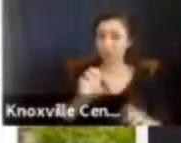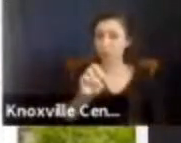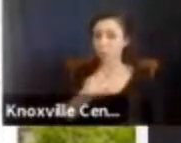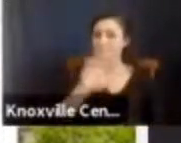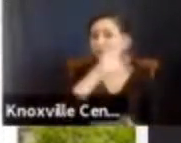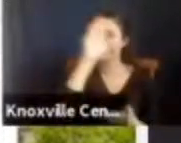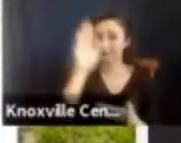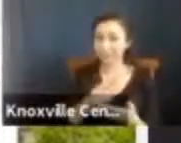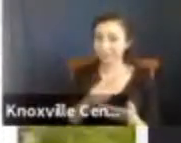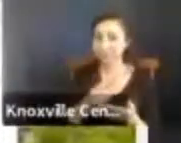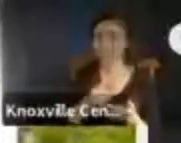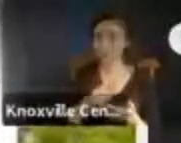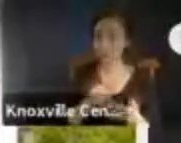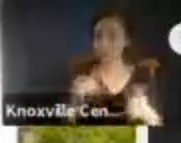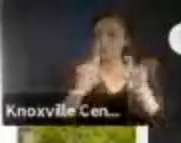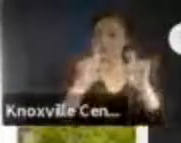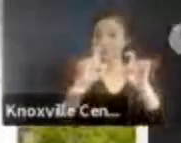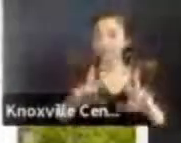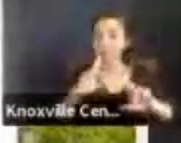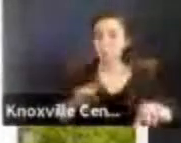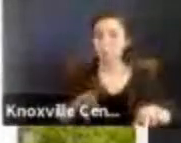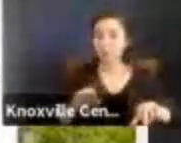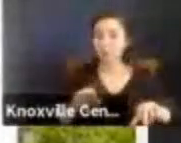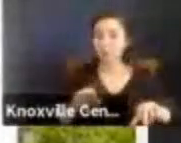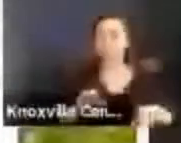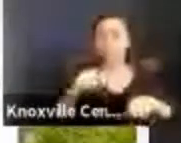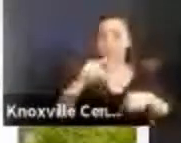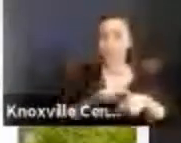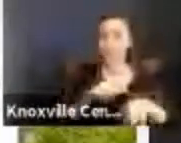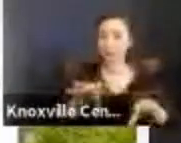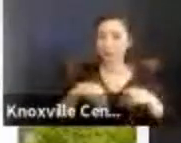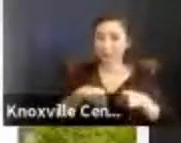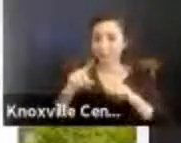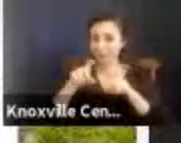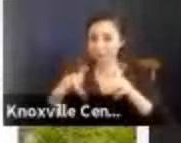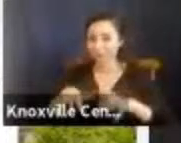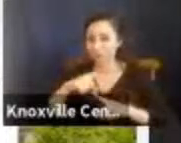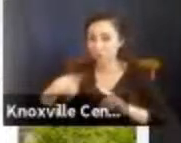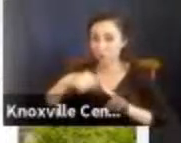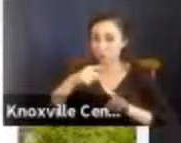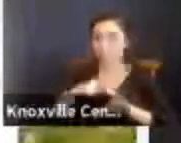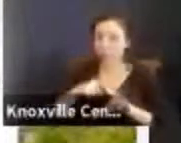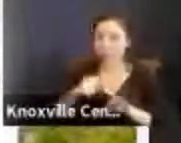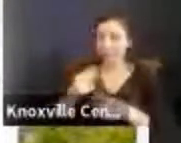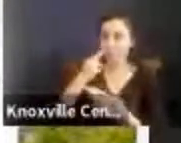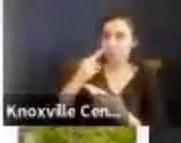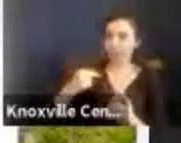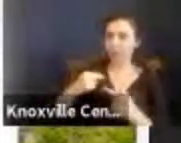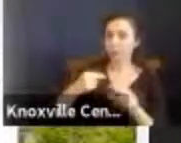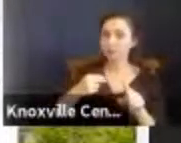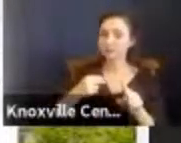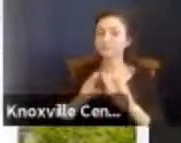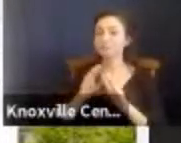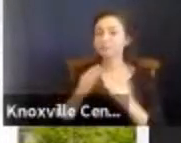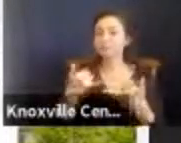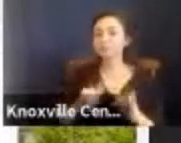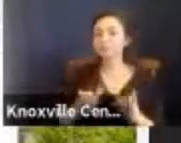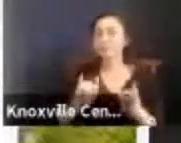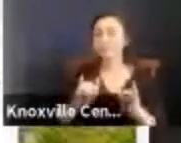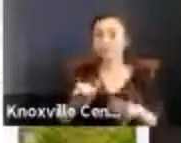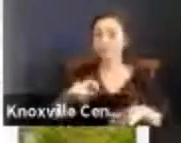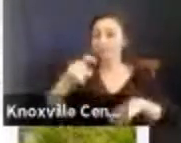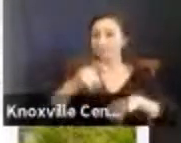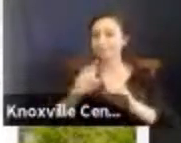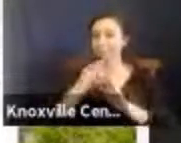reporting turnaround time. Over the 14-day evaluation period, lab turnaround time continues to trend down at less